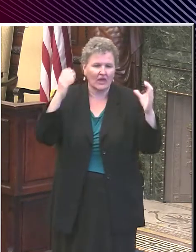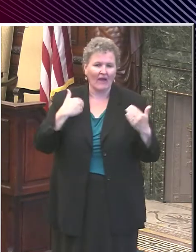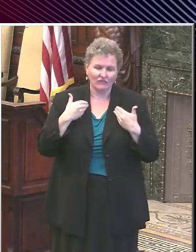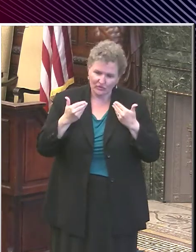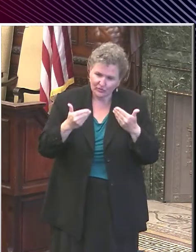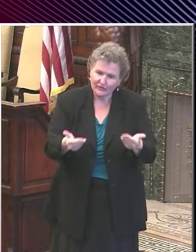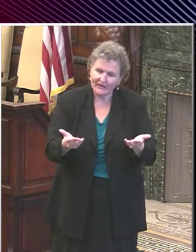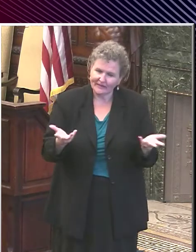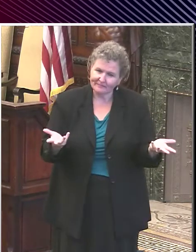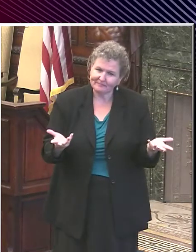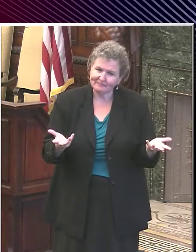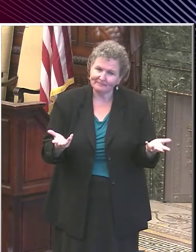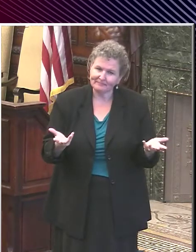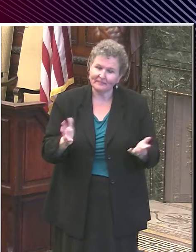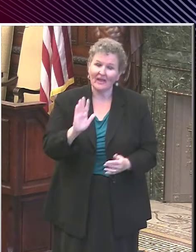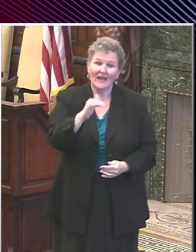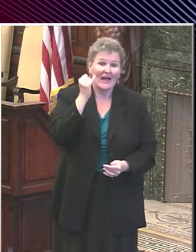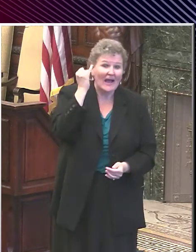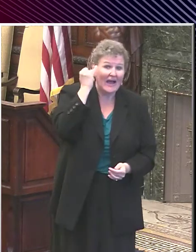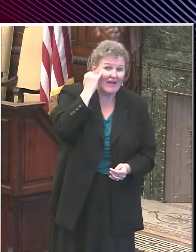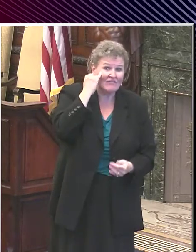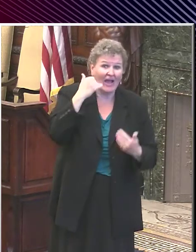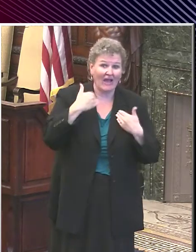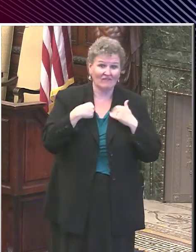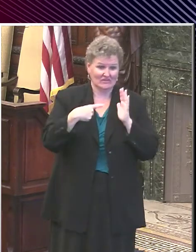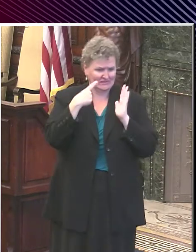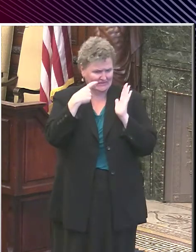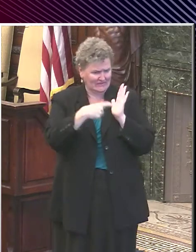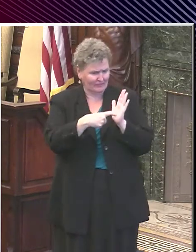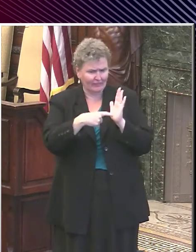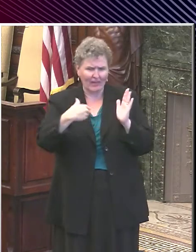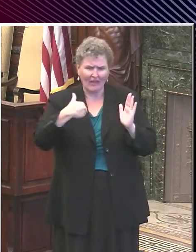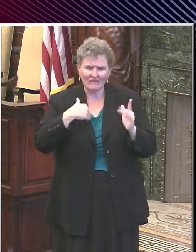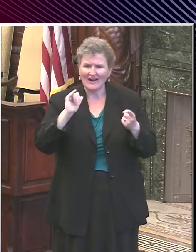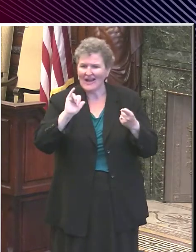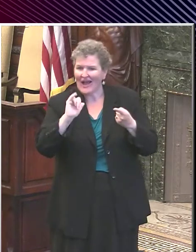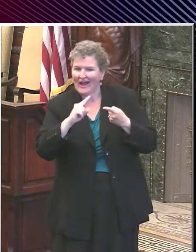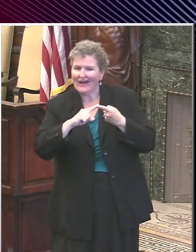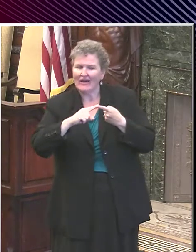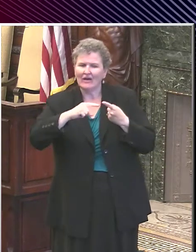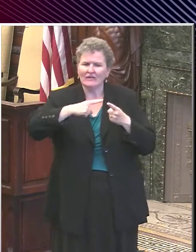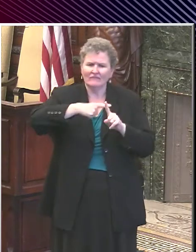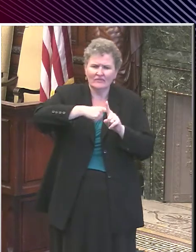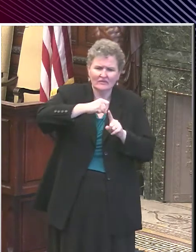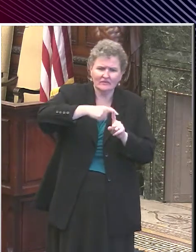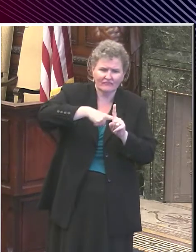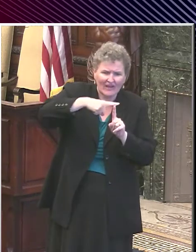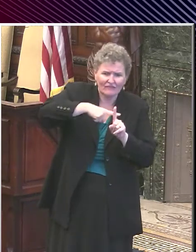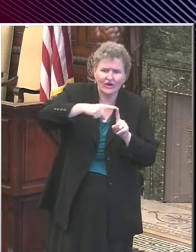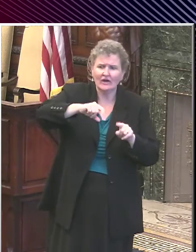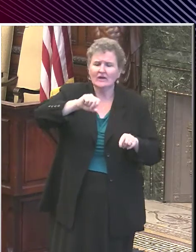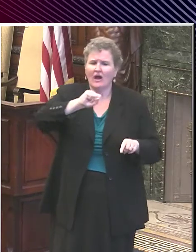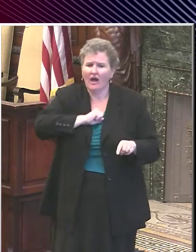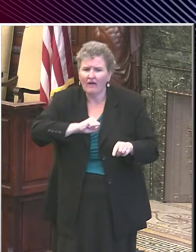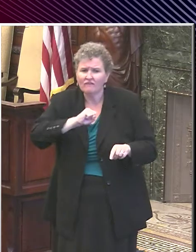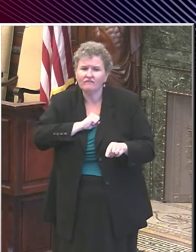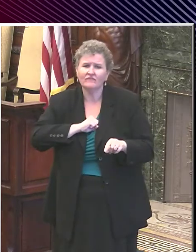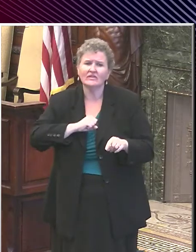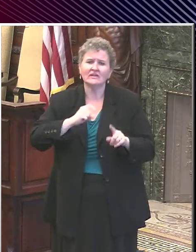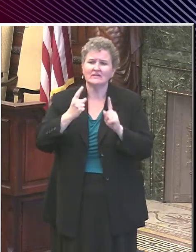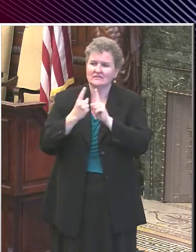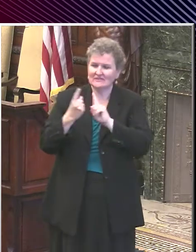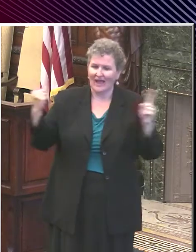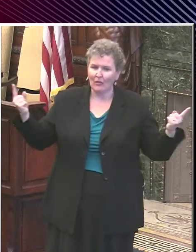Then remind people, if you have symptoms, such as a new onset of cough or fever, stay away from everyone, including